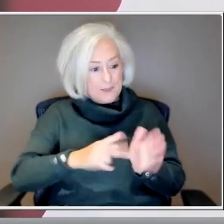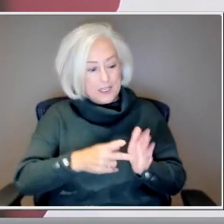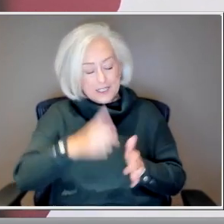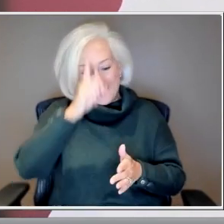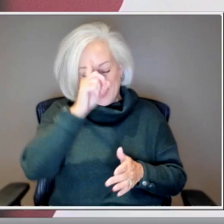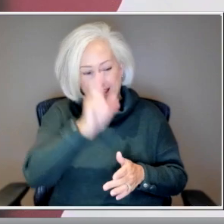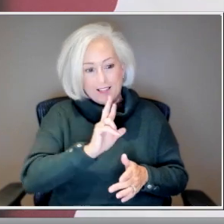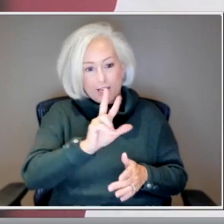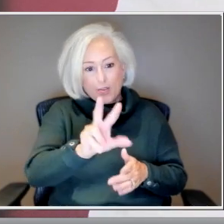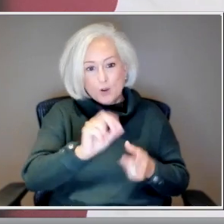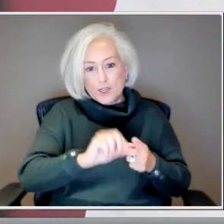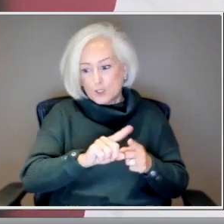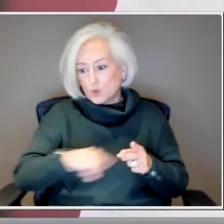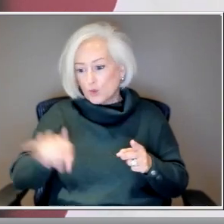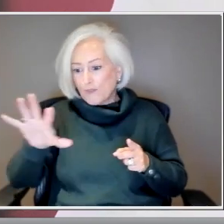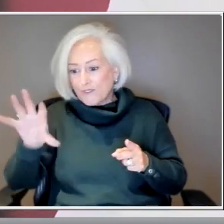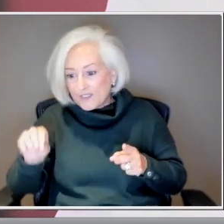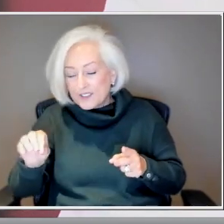were actually more